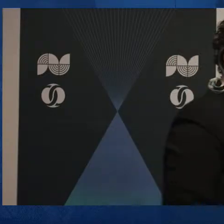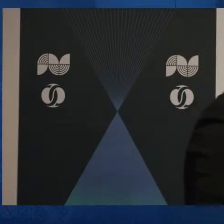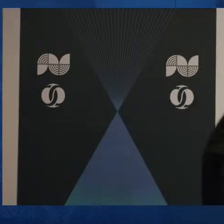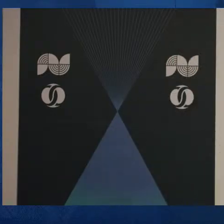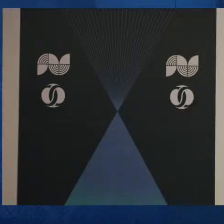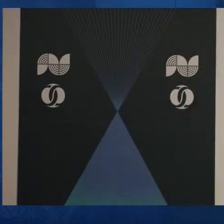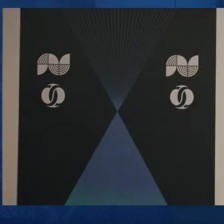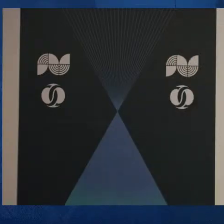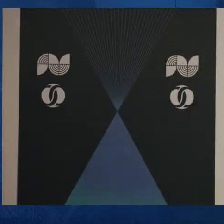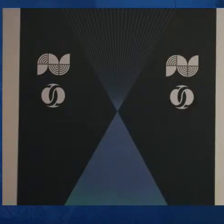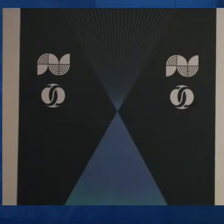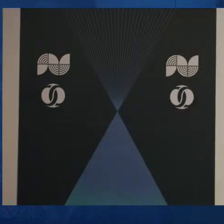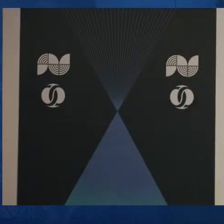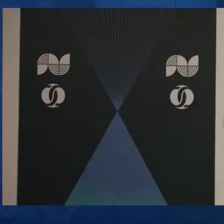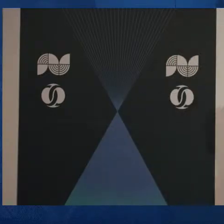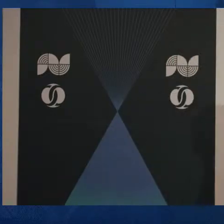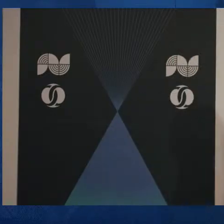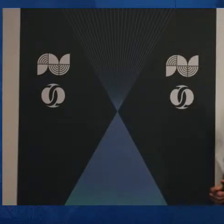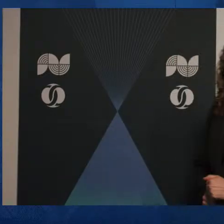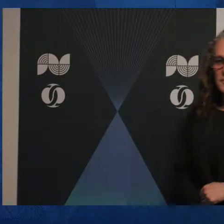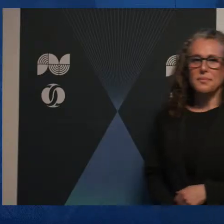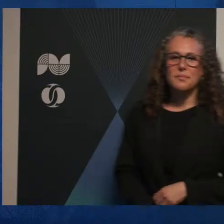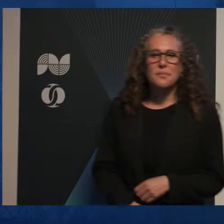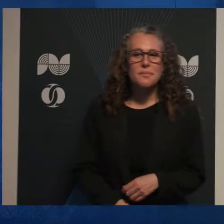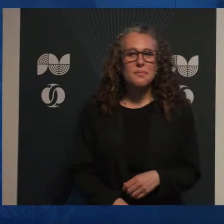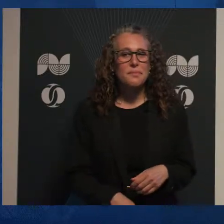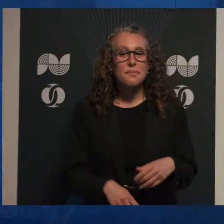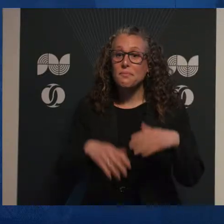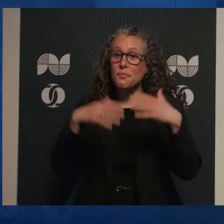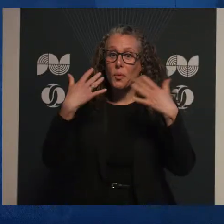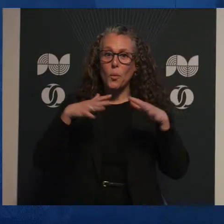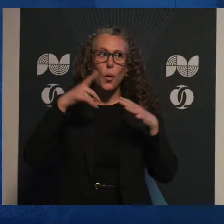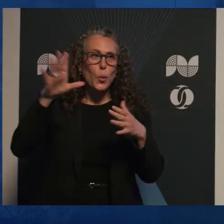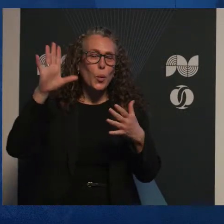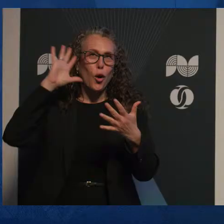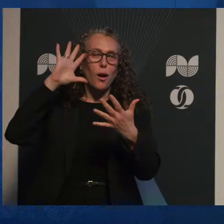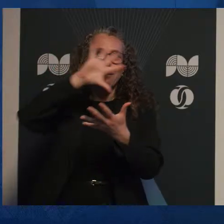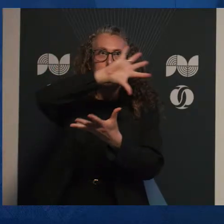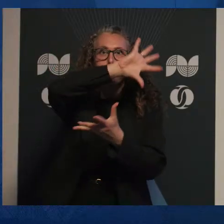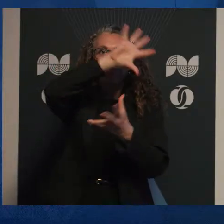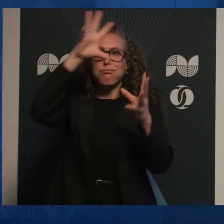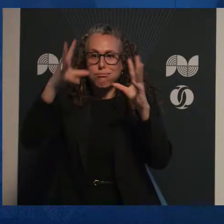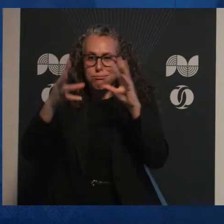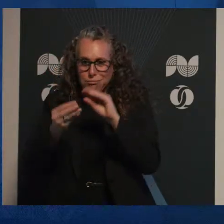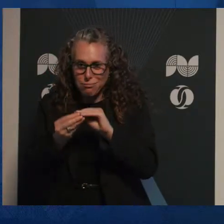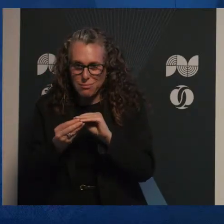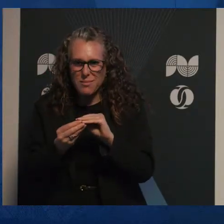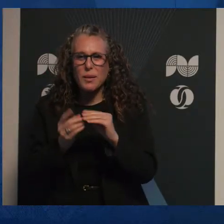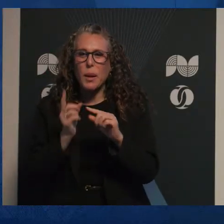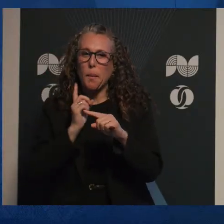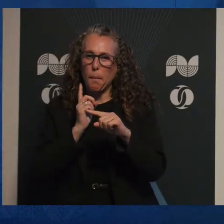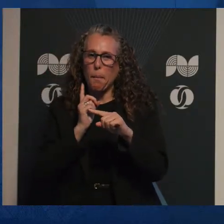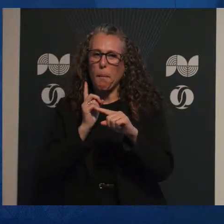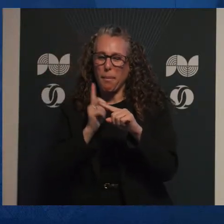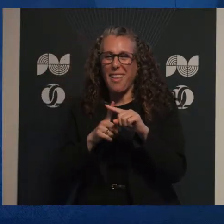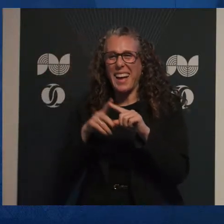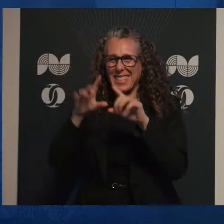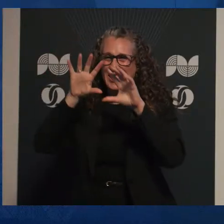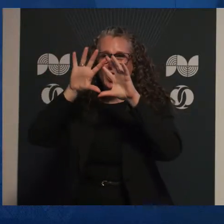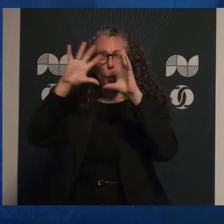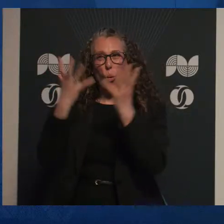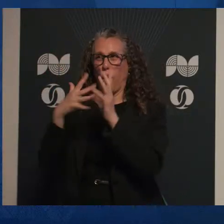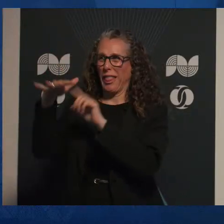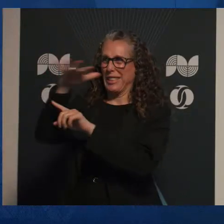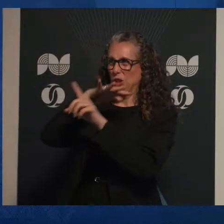a wholehearted embrace of this multilateral open trading order, but with a harsh intrusion of geopolitics and the point